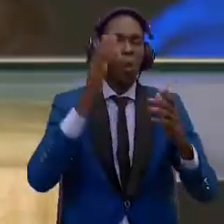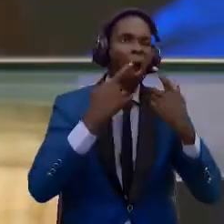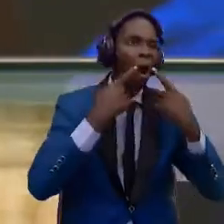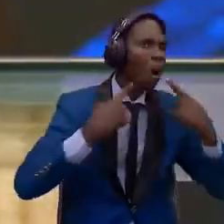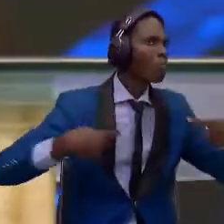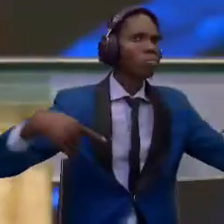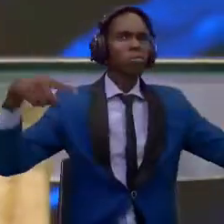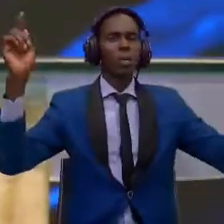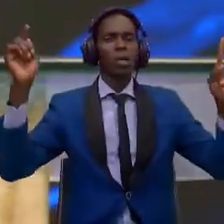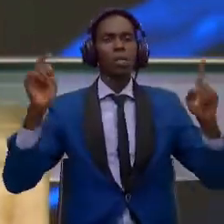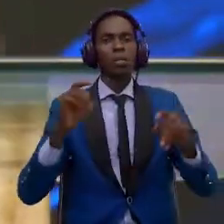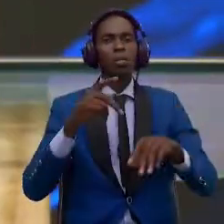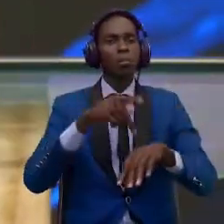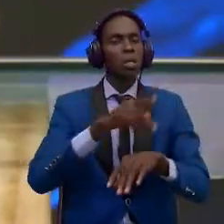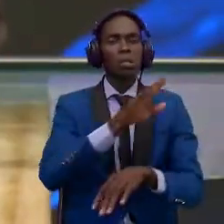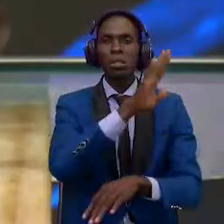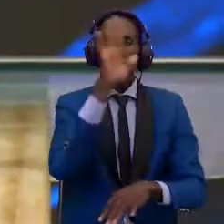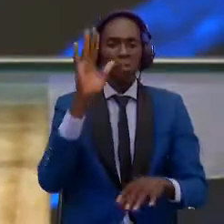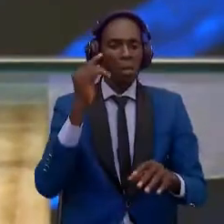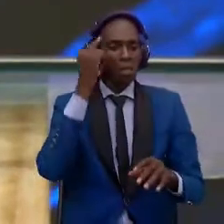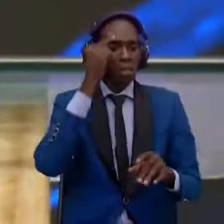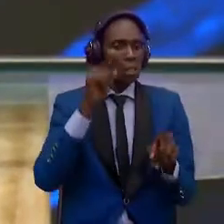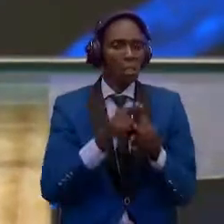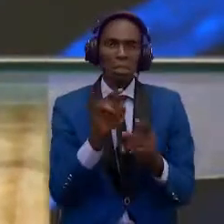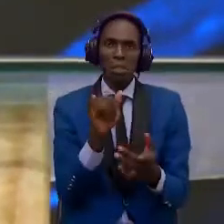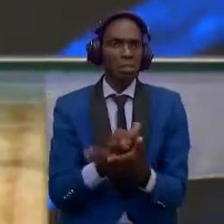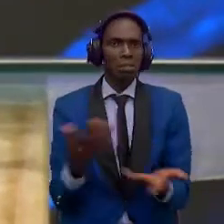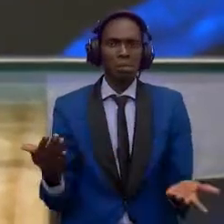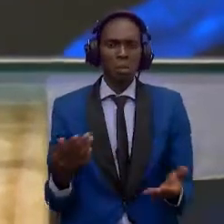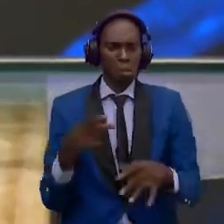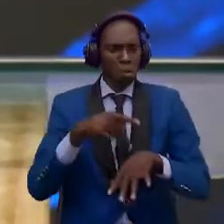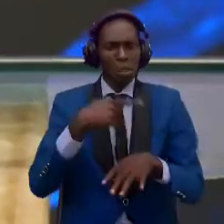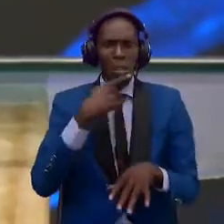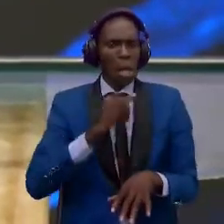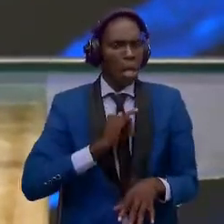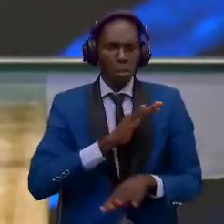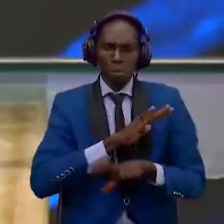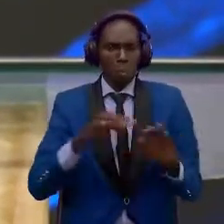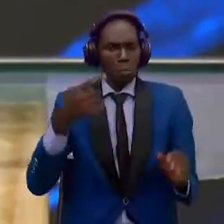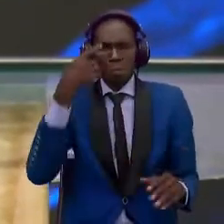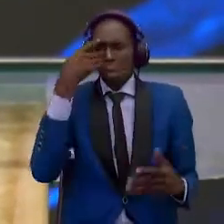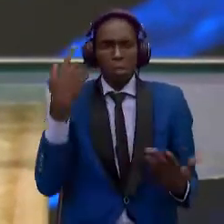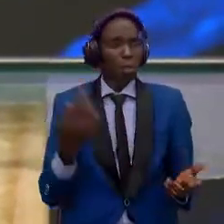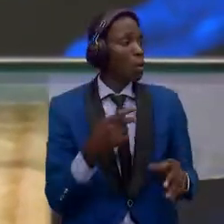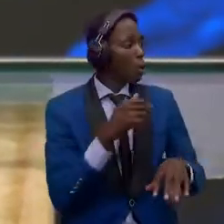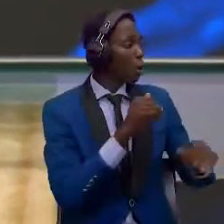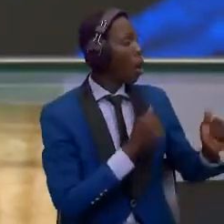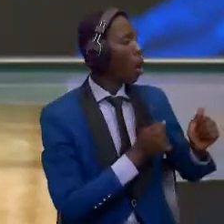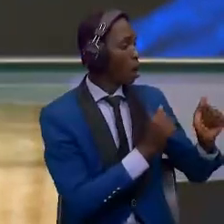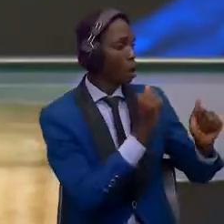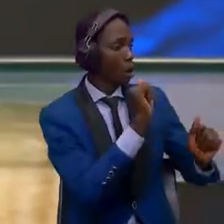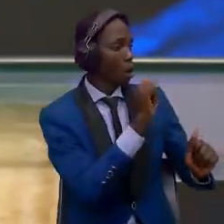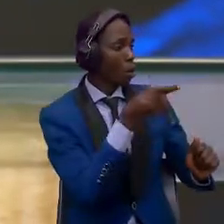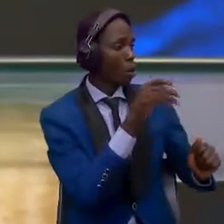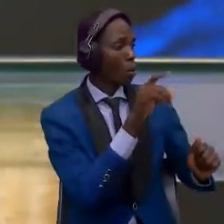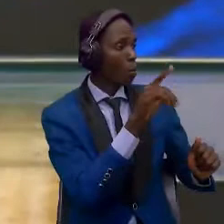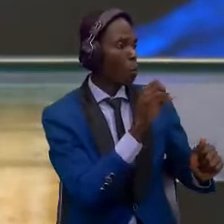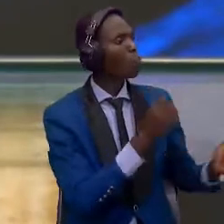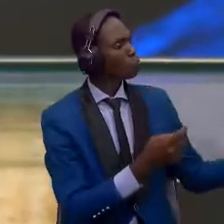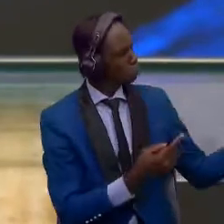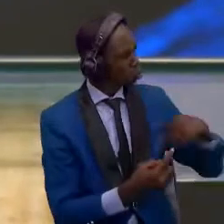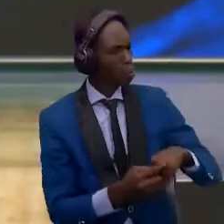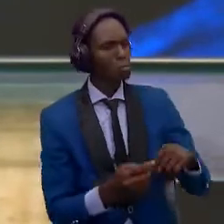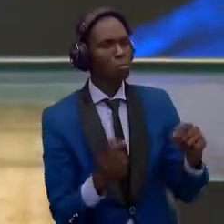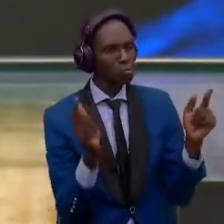apostle never had anything like that. So he said, I don't mind. Apollos, you can come and come and talk to the